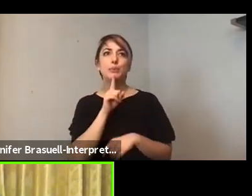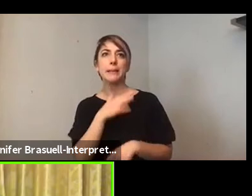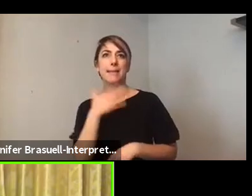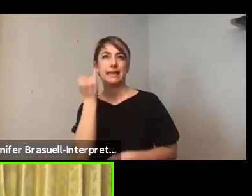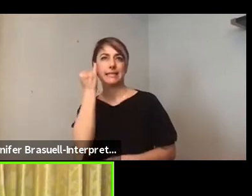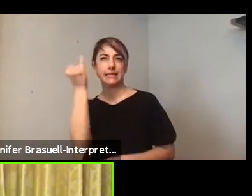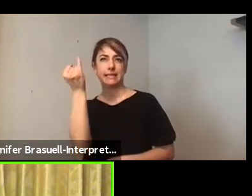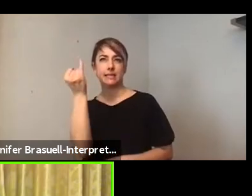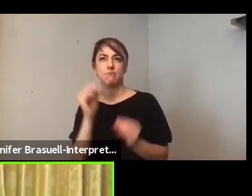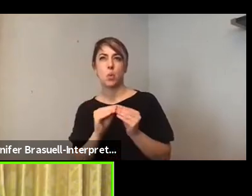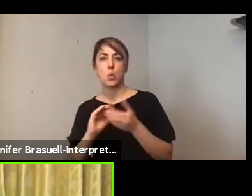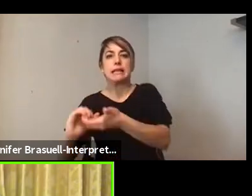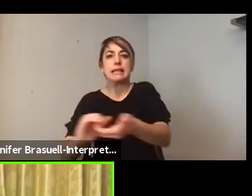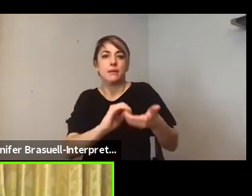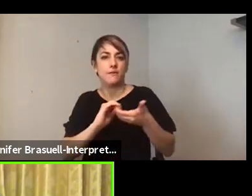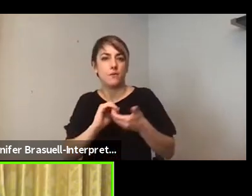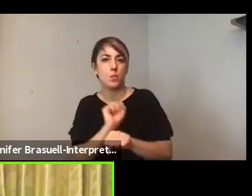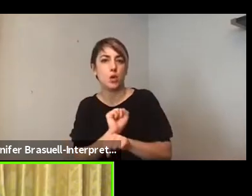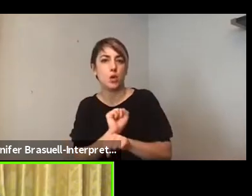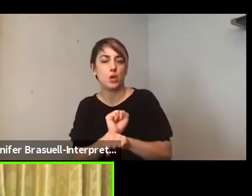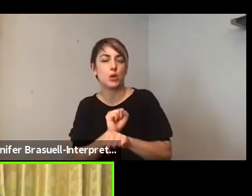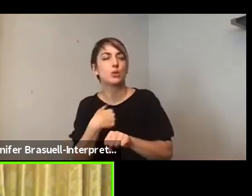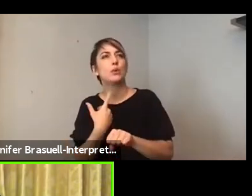put together something that we